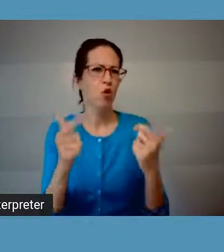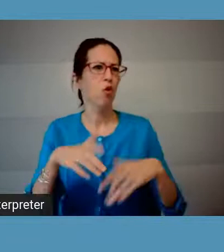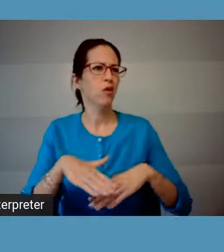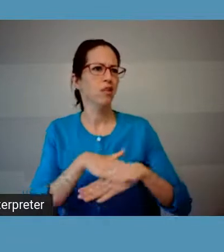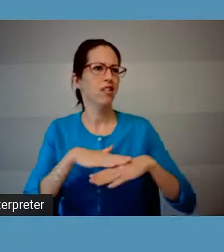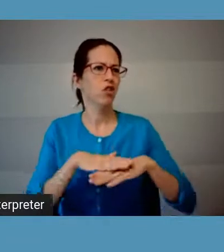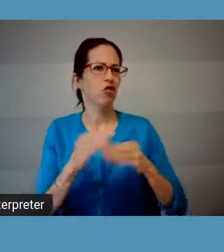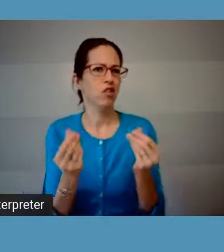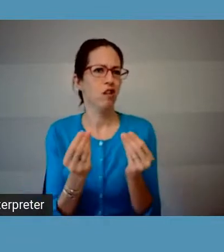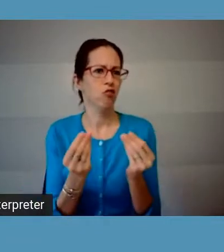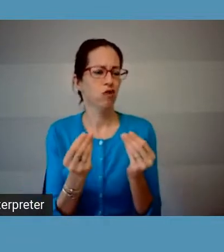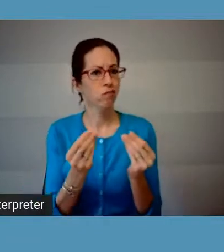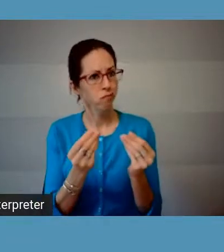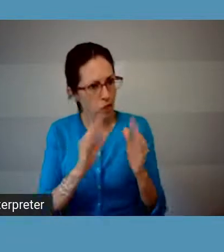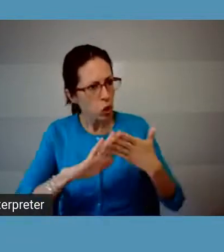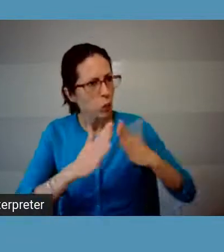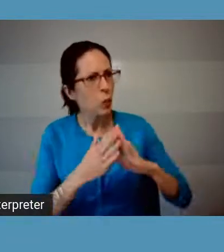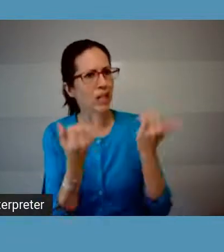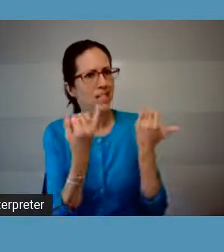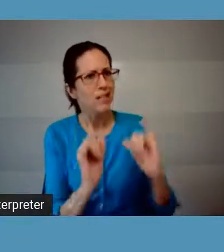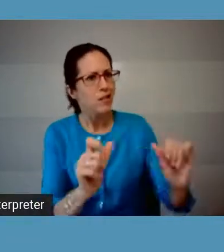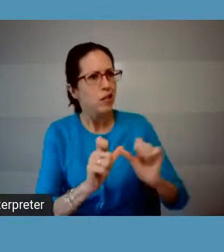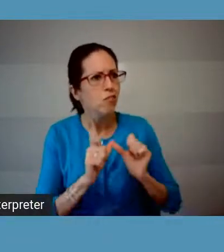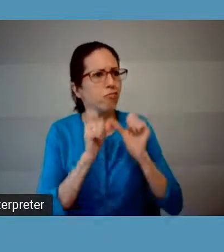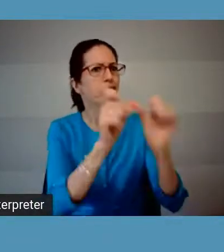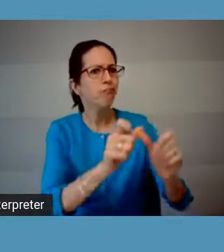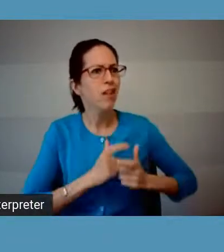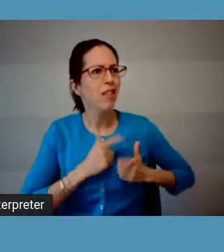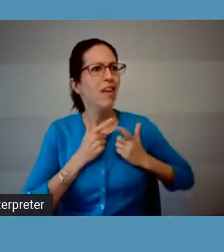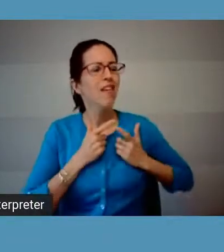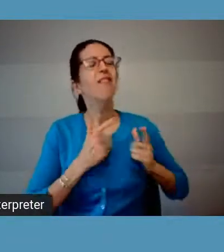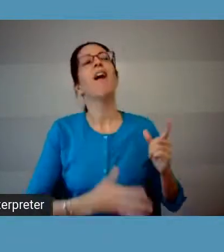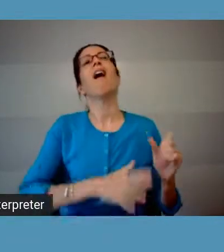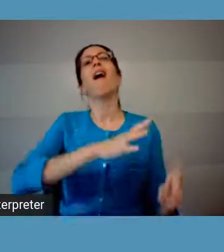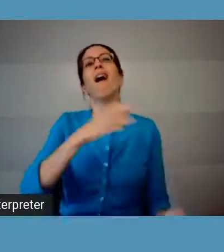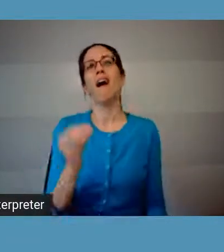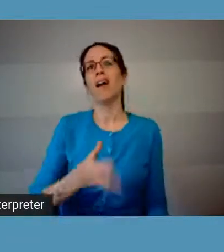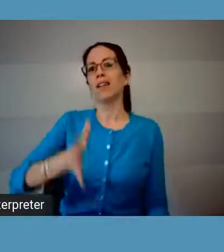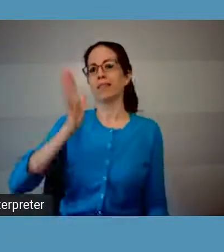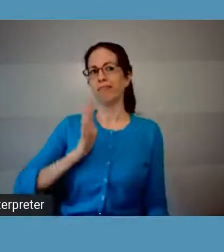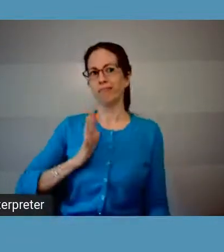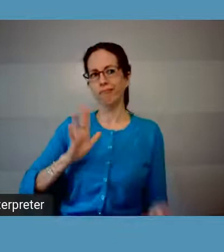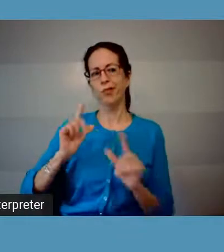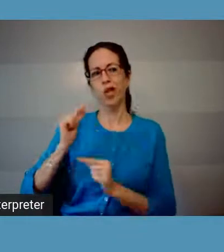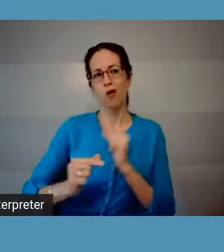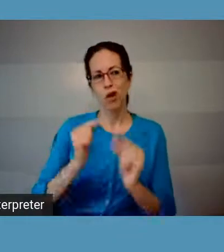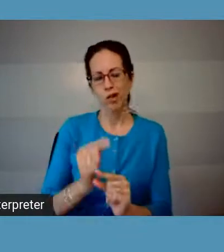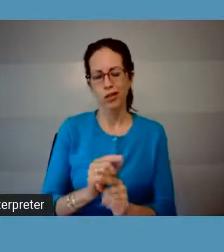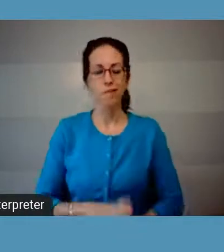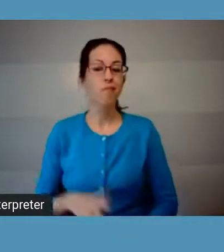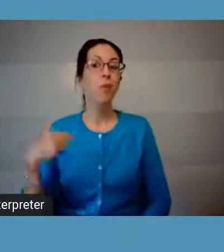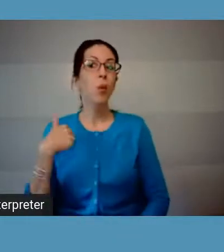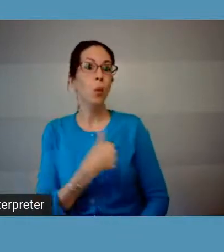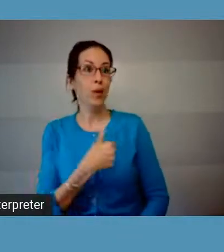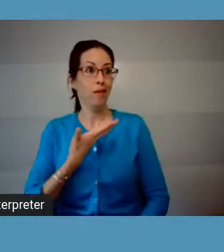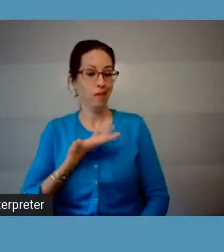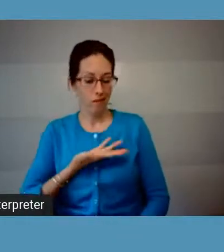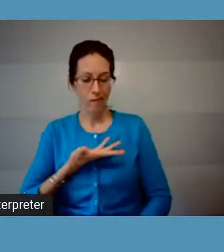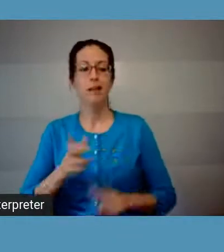their elders both past and present, as well as future generations. We, the Digital Empowerment Project, recognize